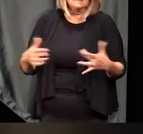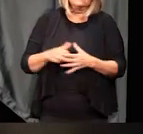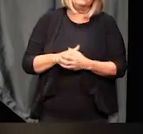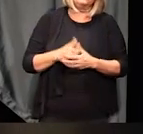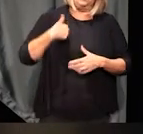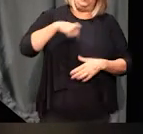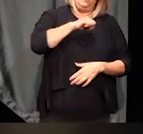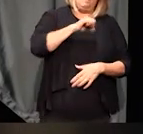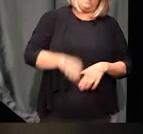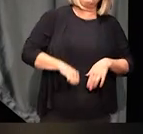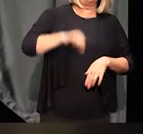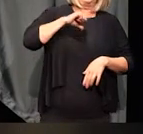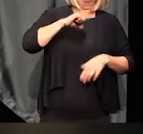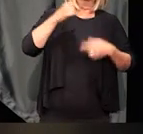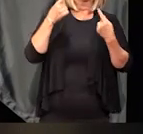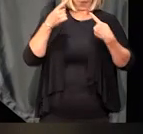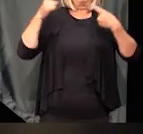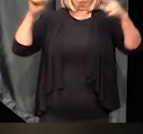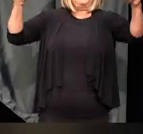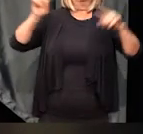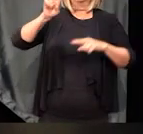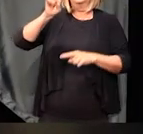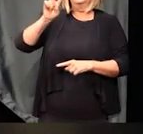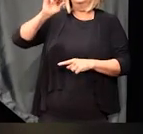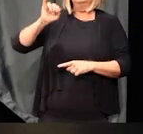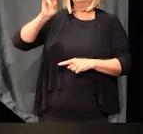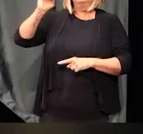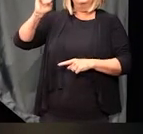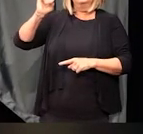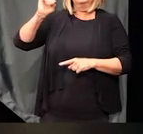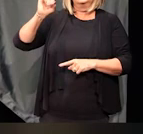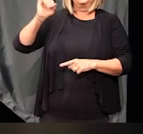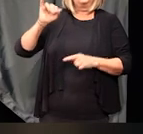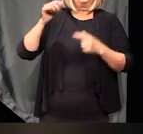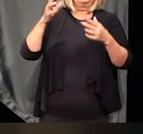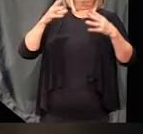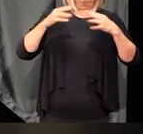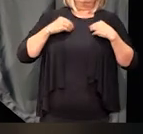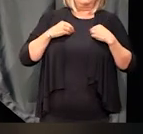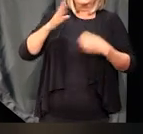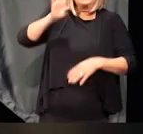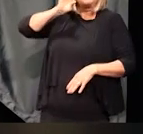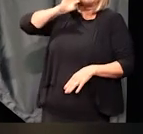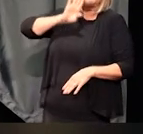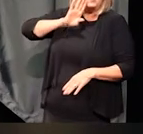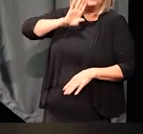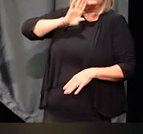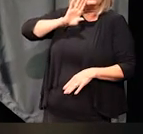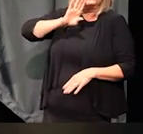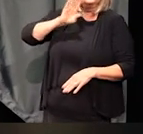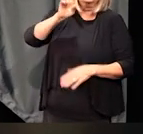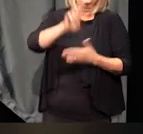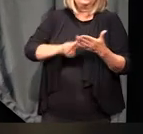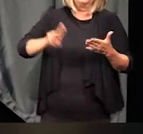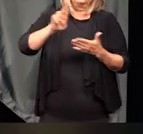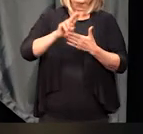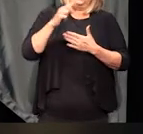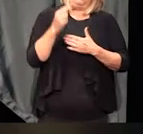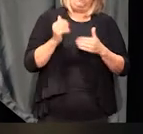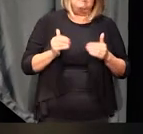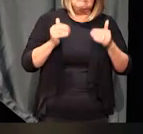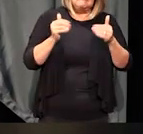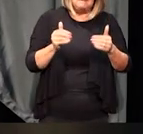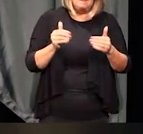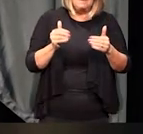are proud to announce that Vivi was recently accepted at Brown University and now is one